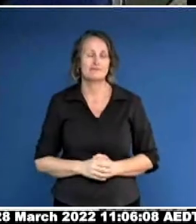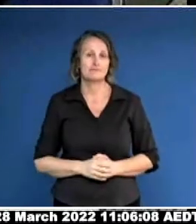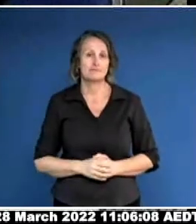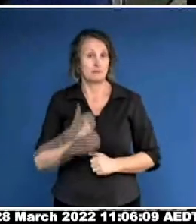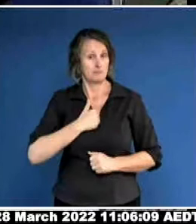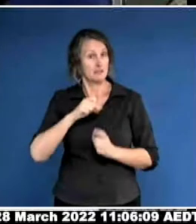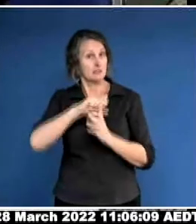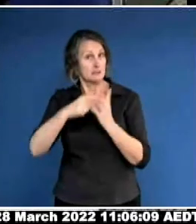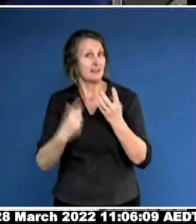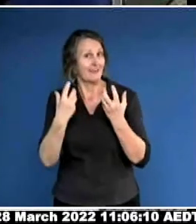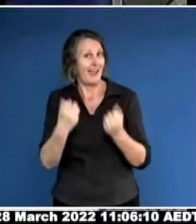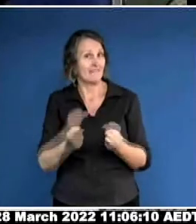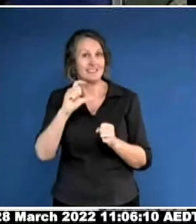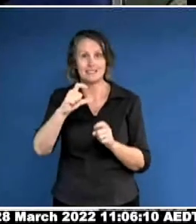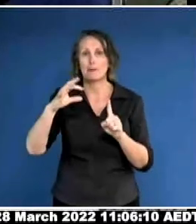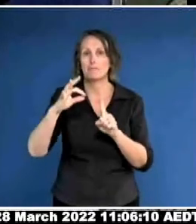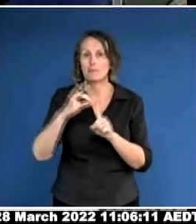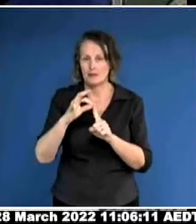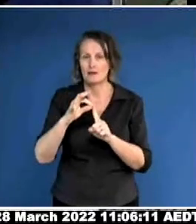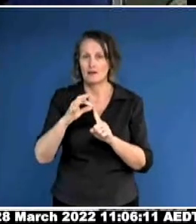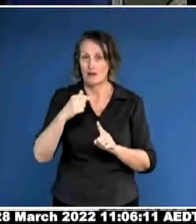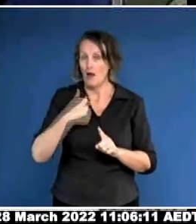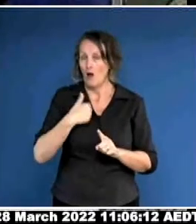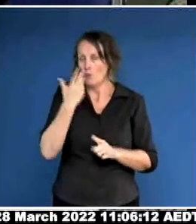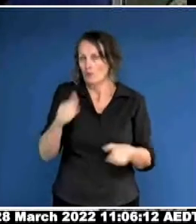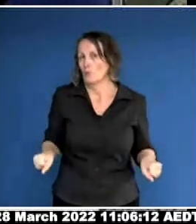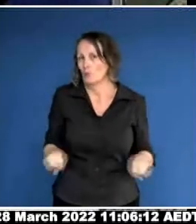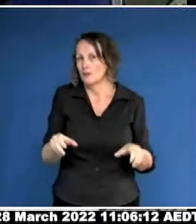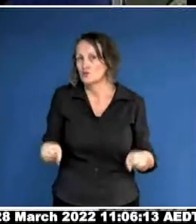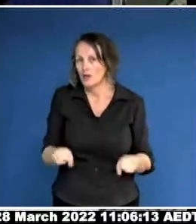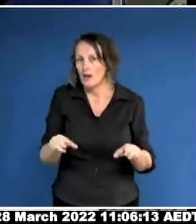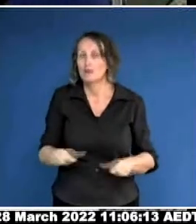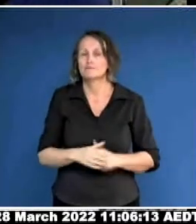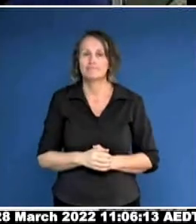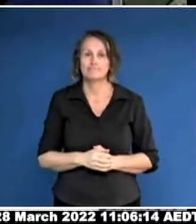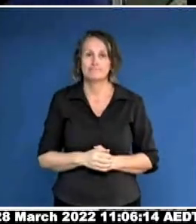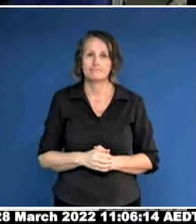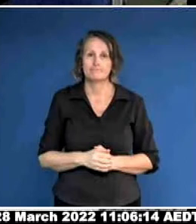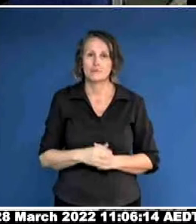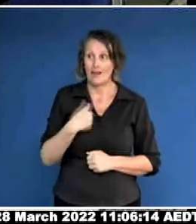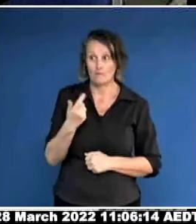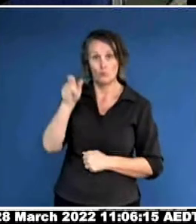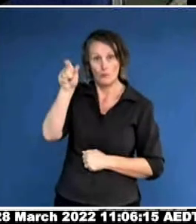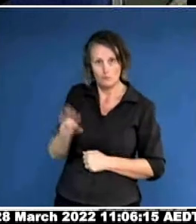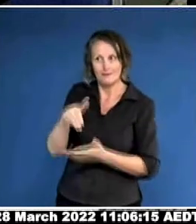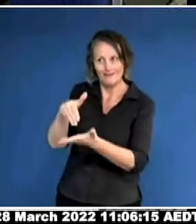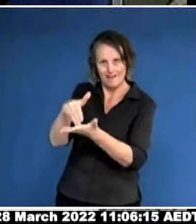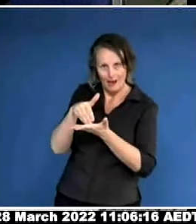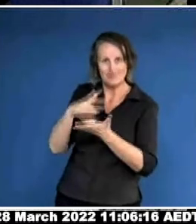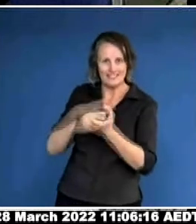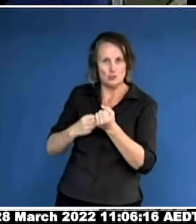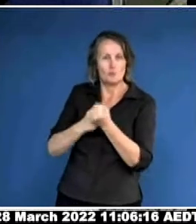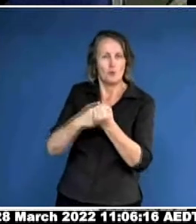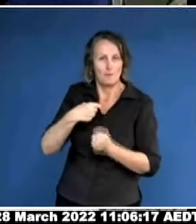I use a wheelchair all the time. I need supports from my personal assistants for personal